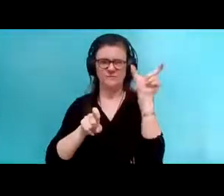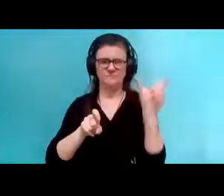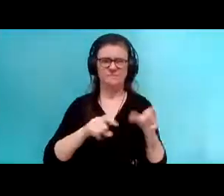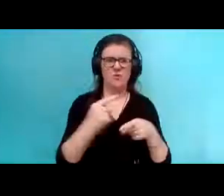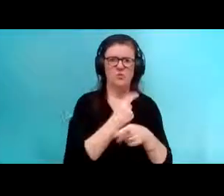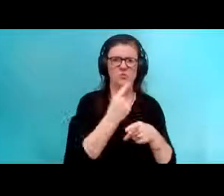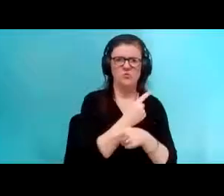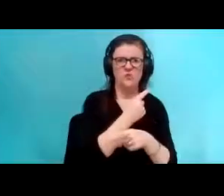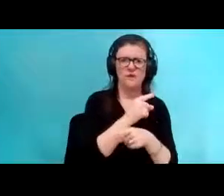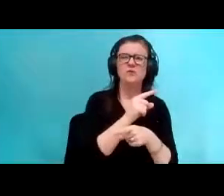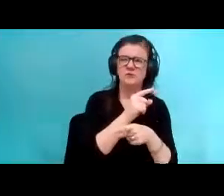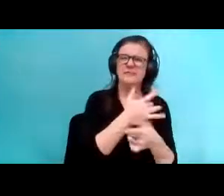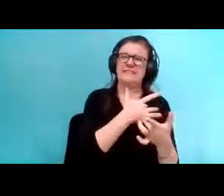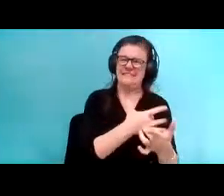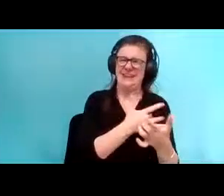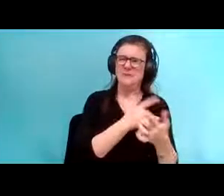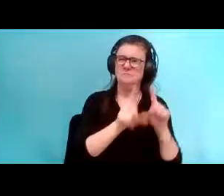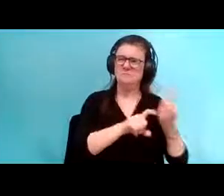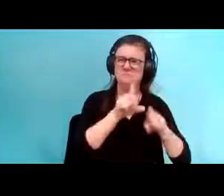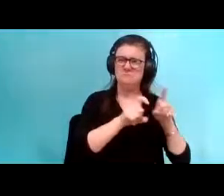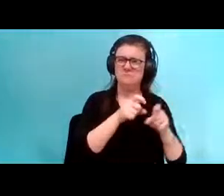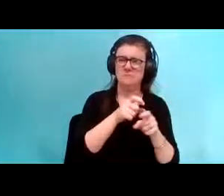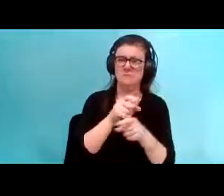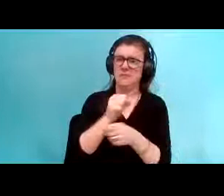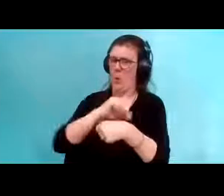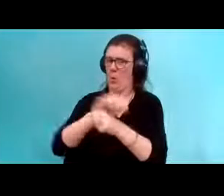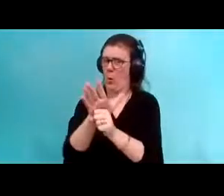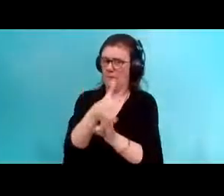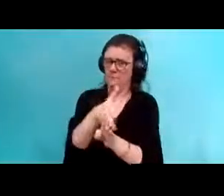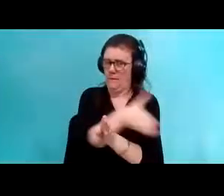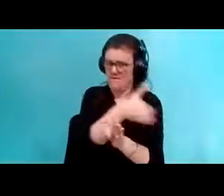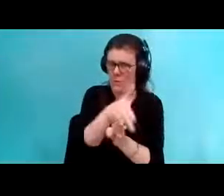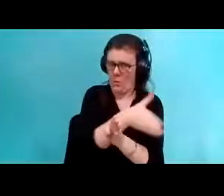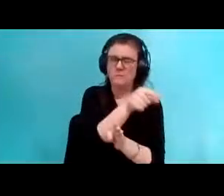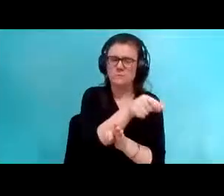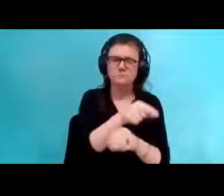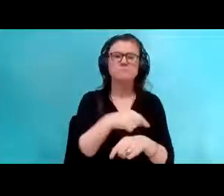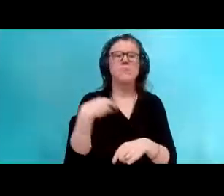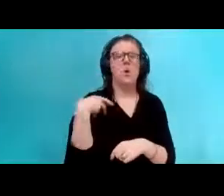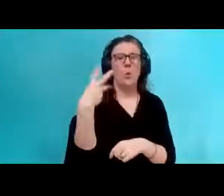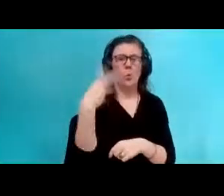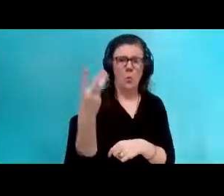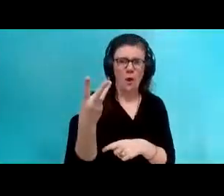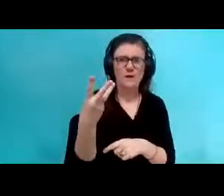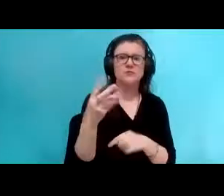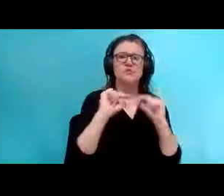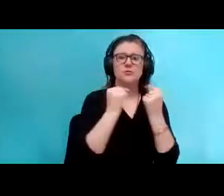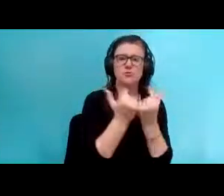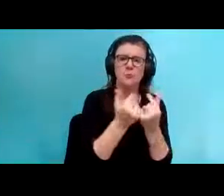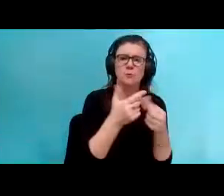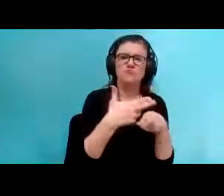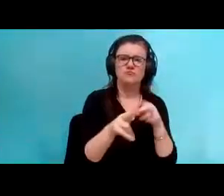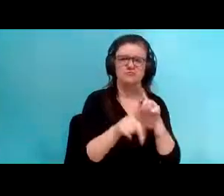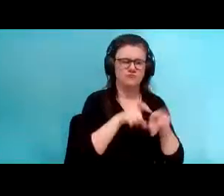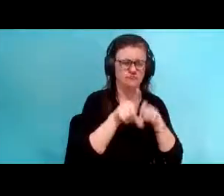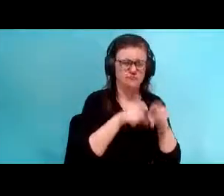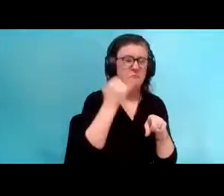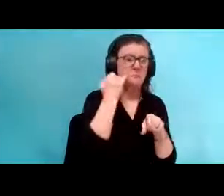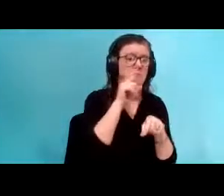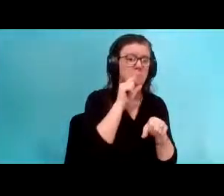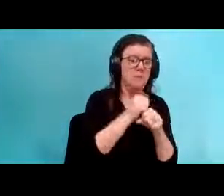needs assessments, e.g. our pre-COVID, which is on the left, we use the Washington Group short set of questions to identify those who have a